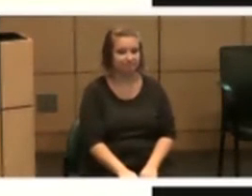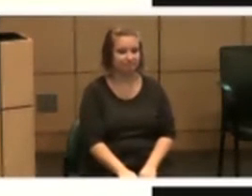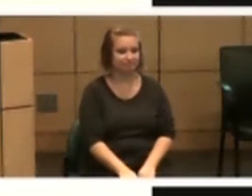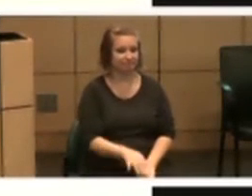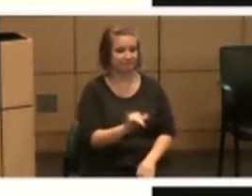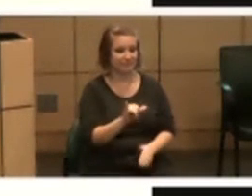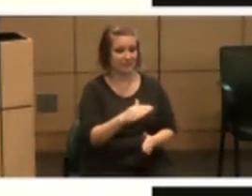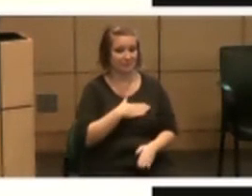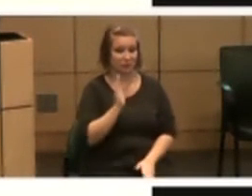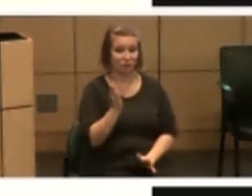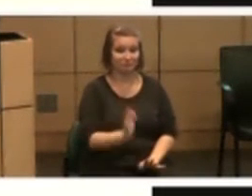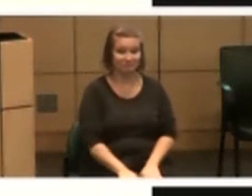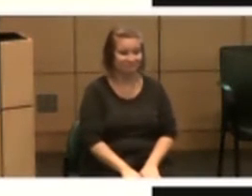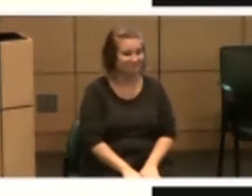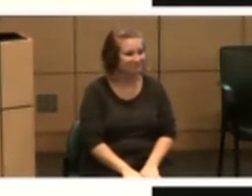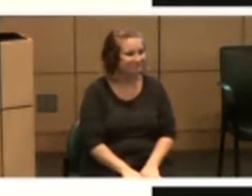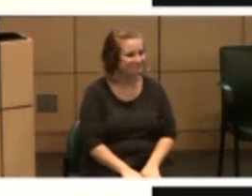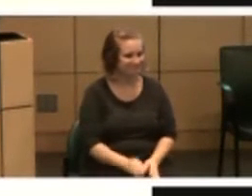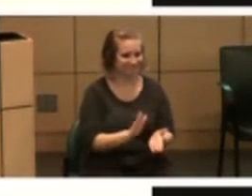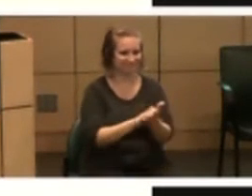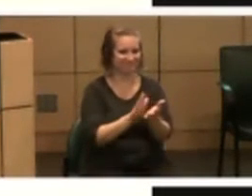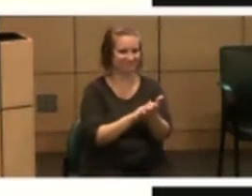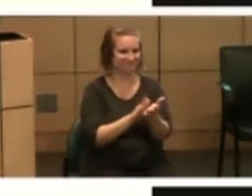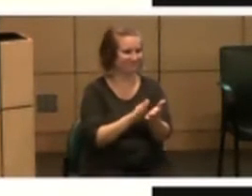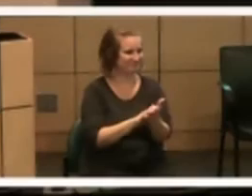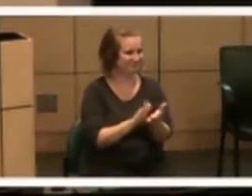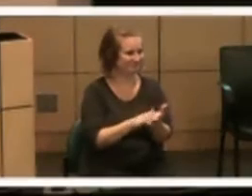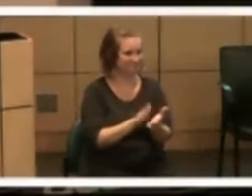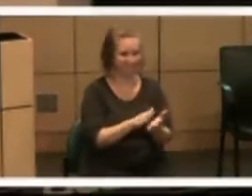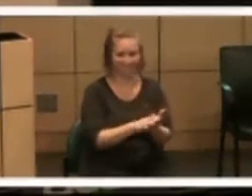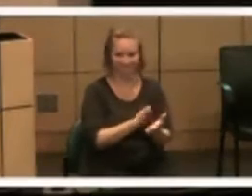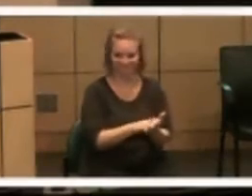got. Thanks.